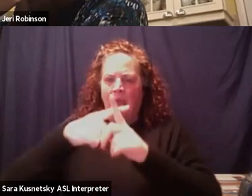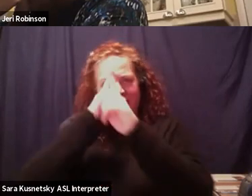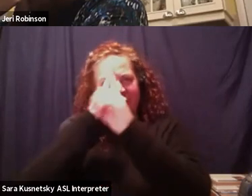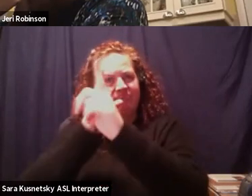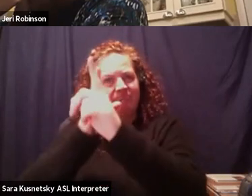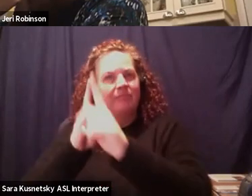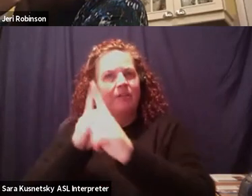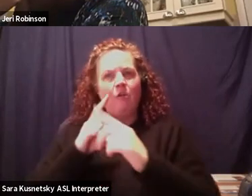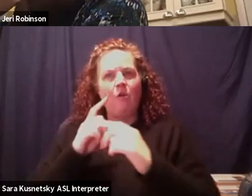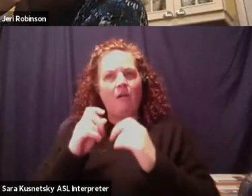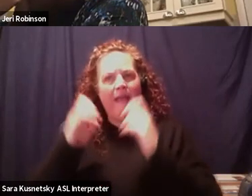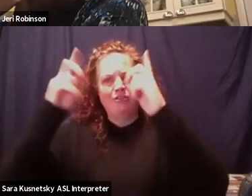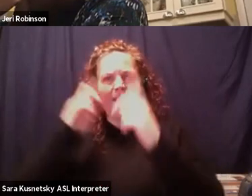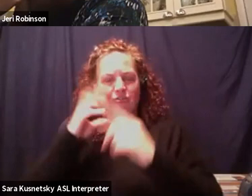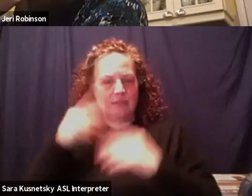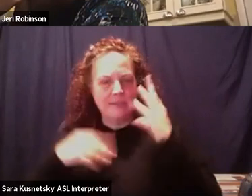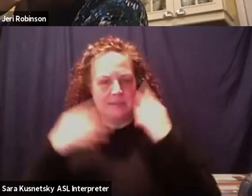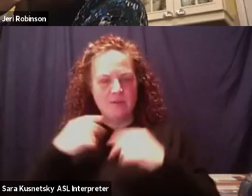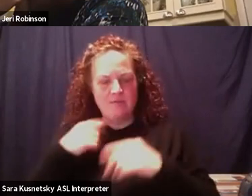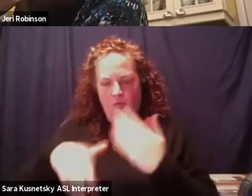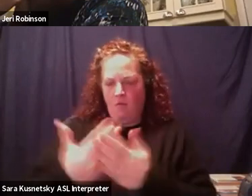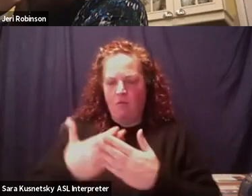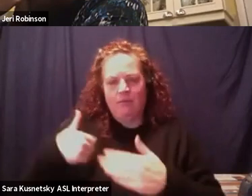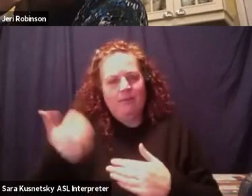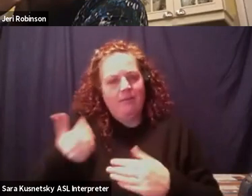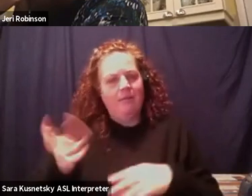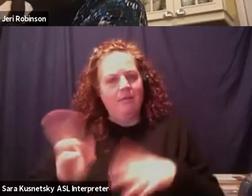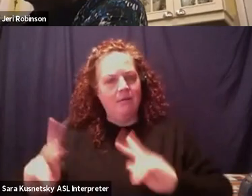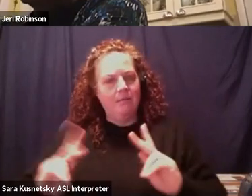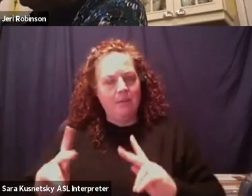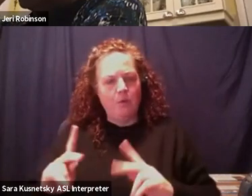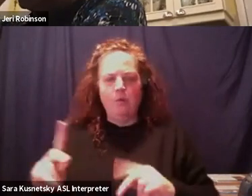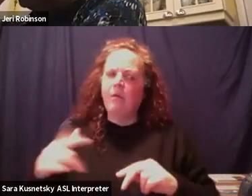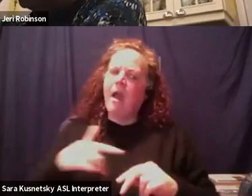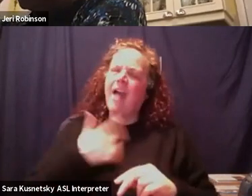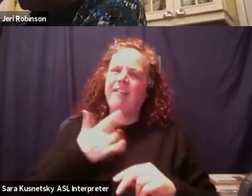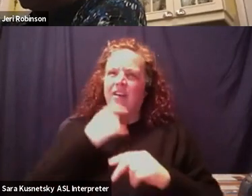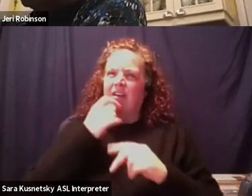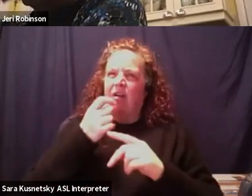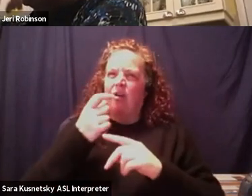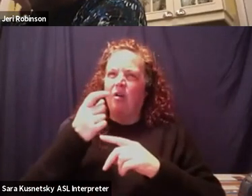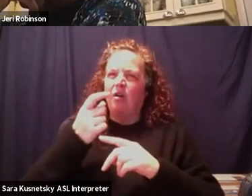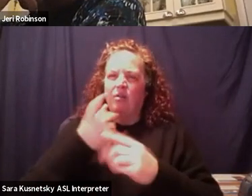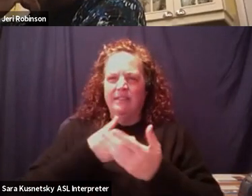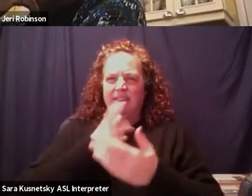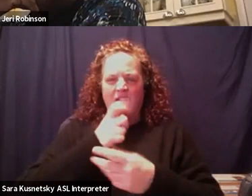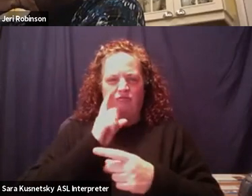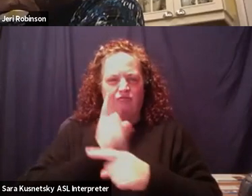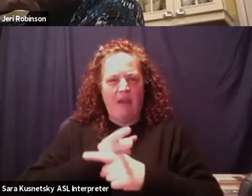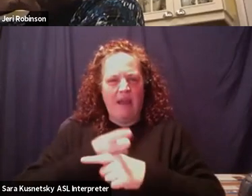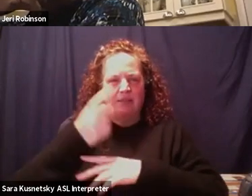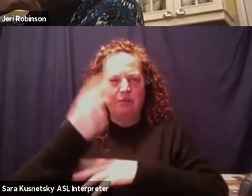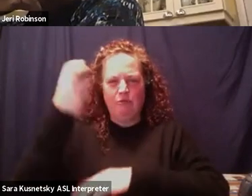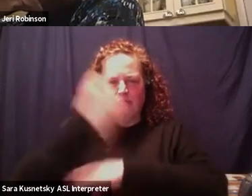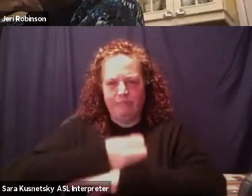all young people. And we've been talking about, I don't think it's right to take it away, but to expand it, to have other students